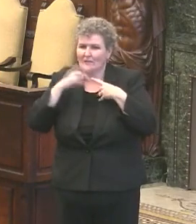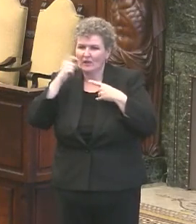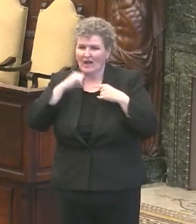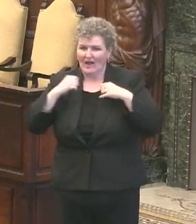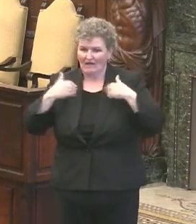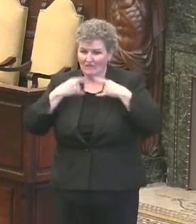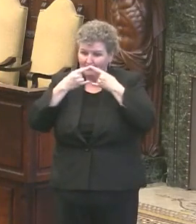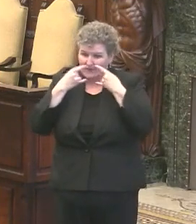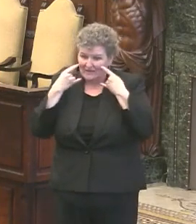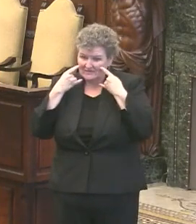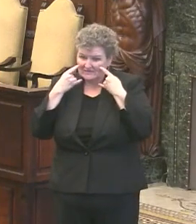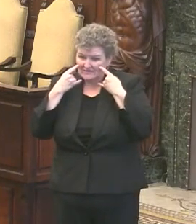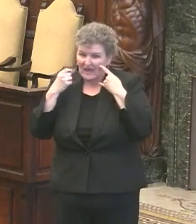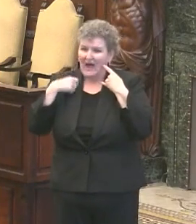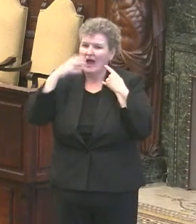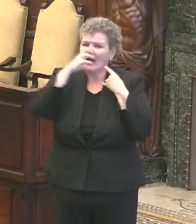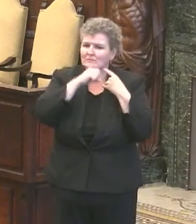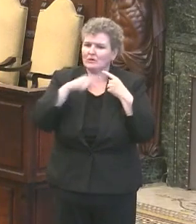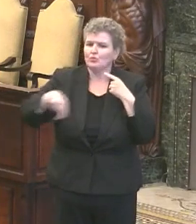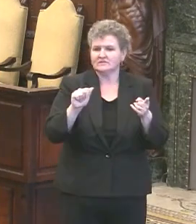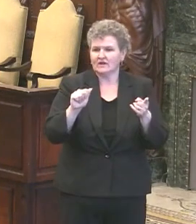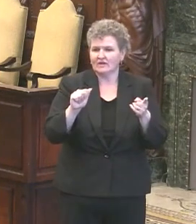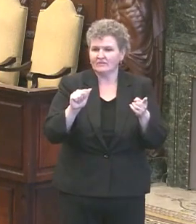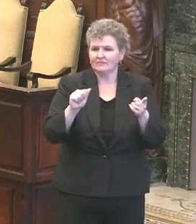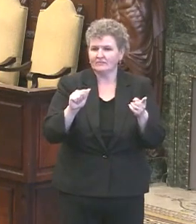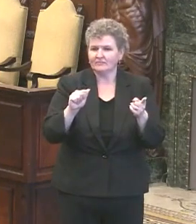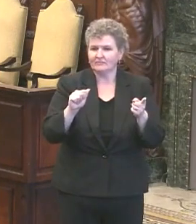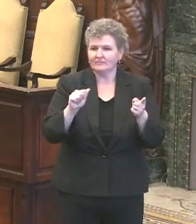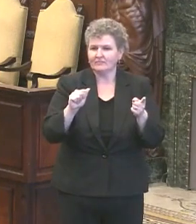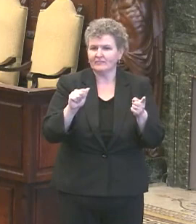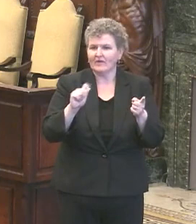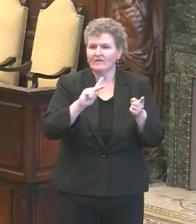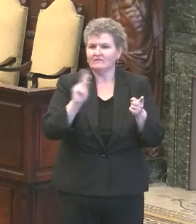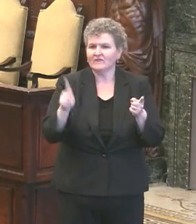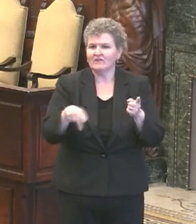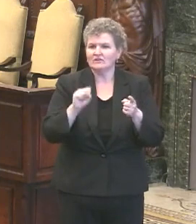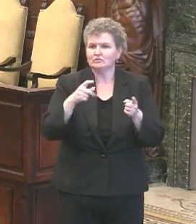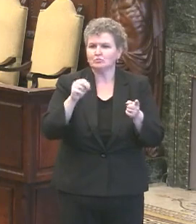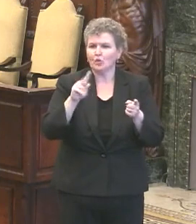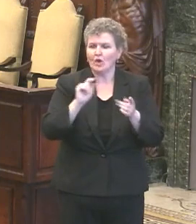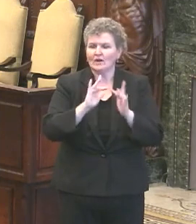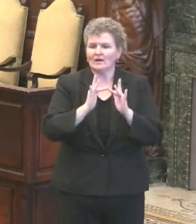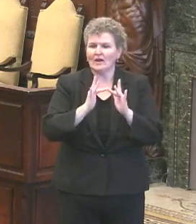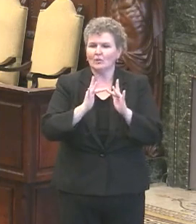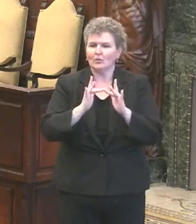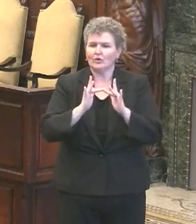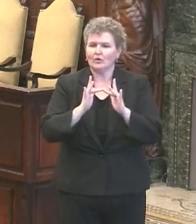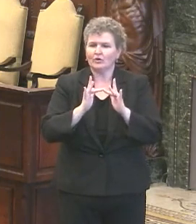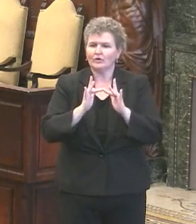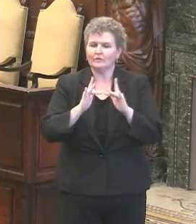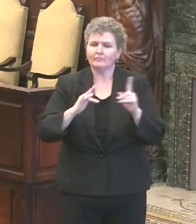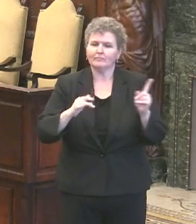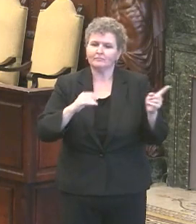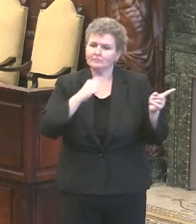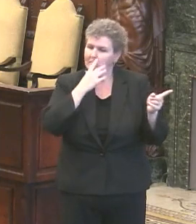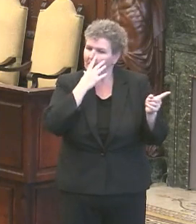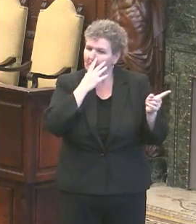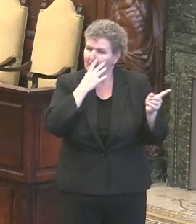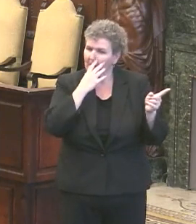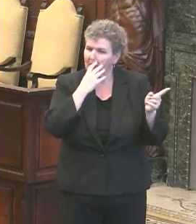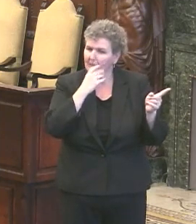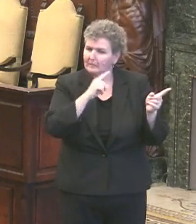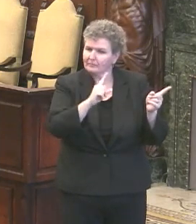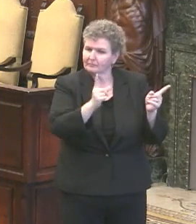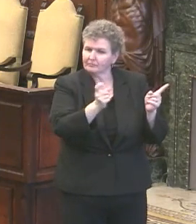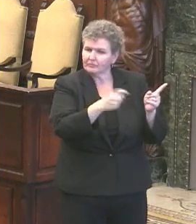and you should wear a mask so you should protect others. My question is for you, Dr. Farley. With the amount of cases rising in the city,